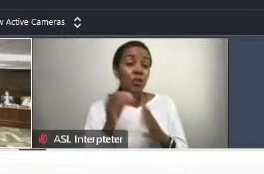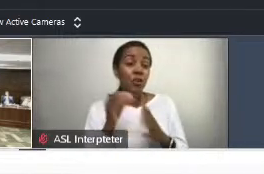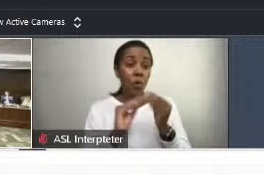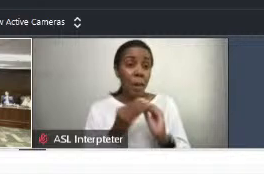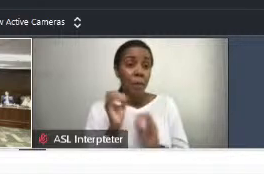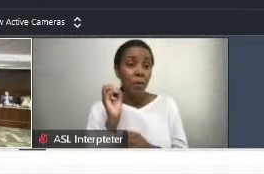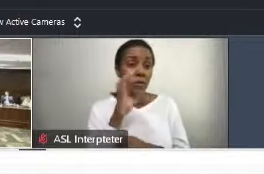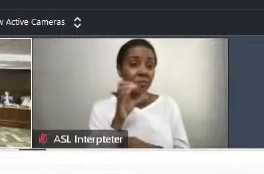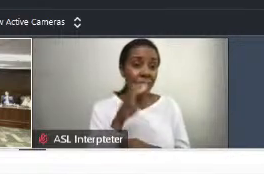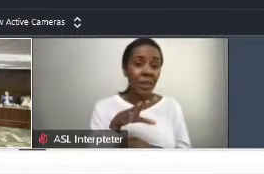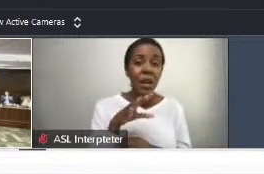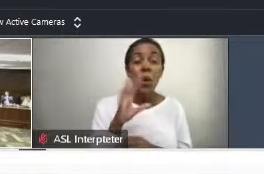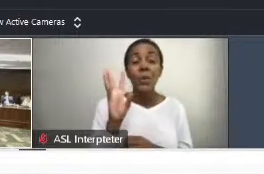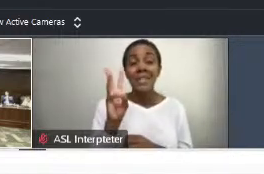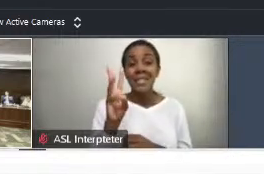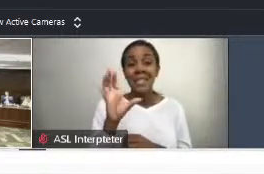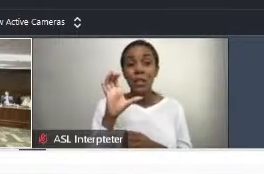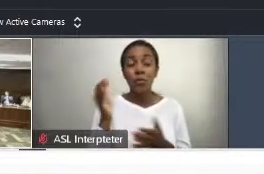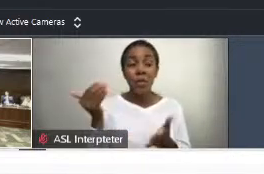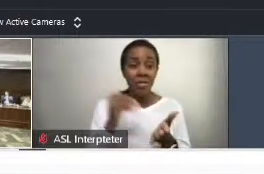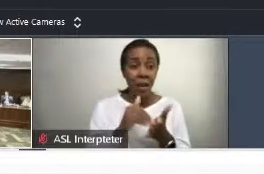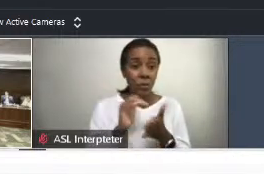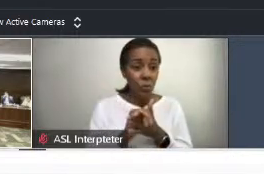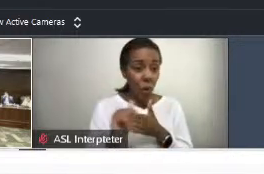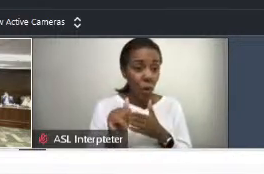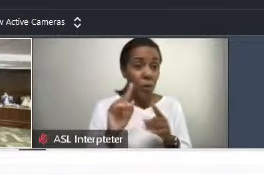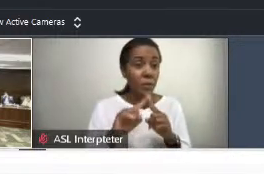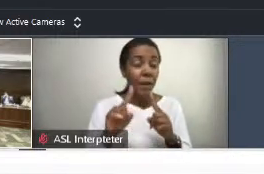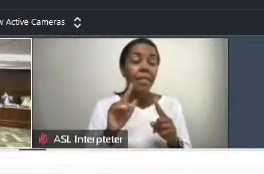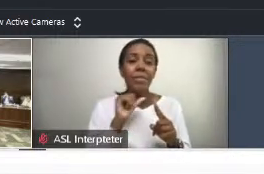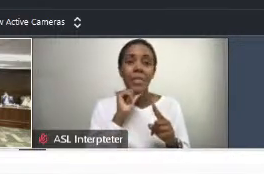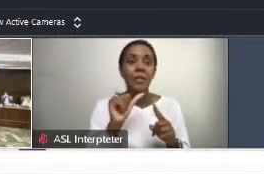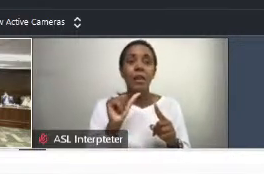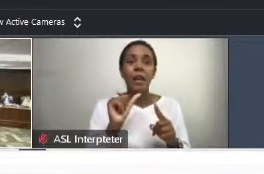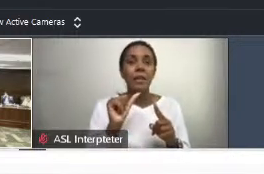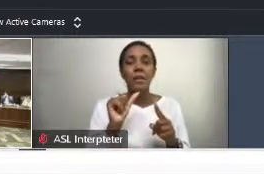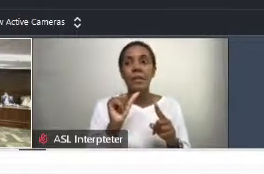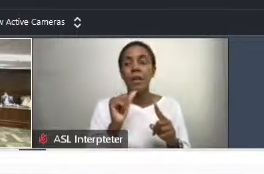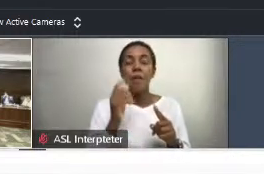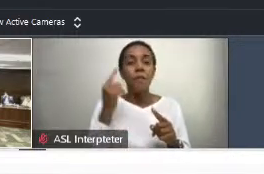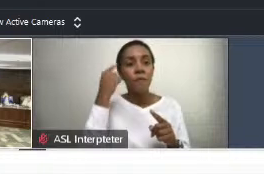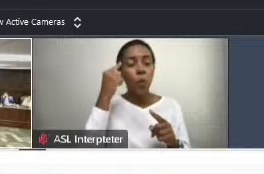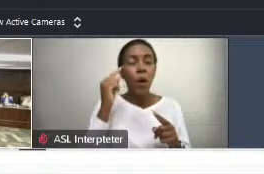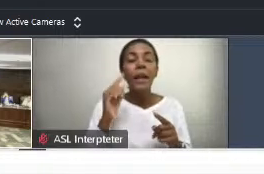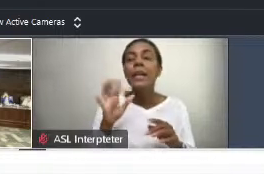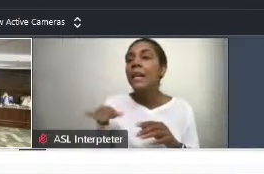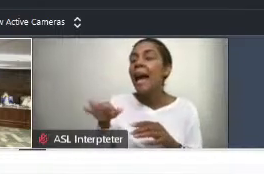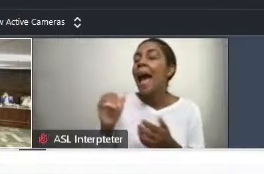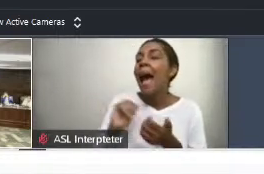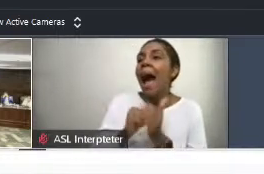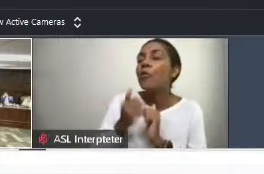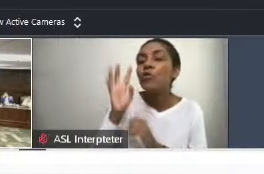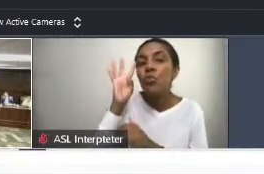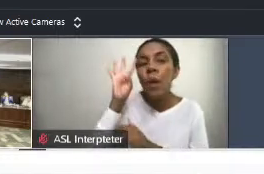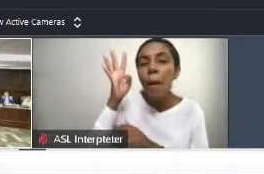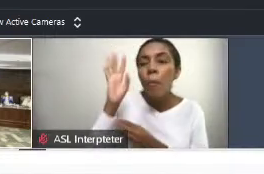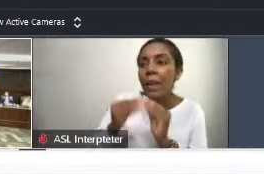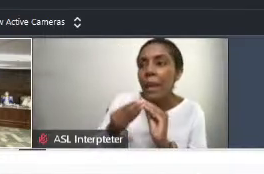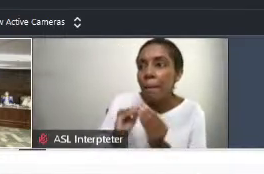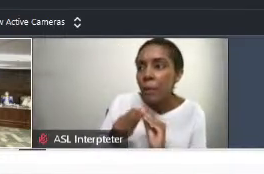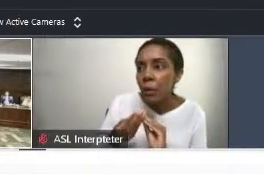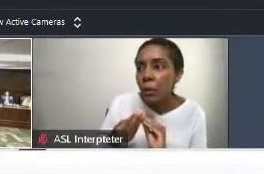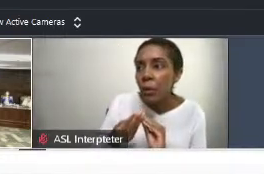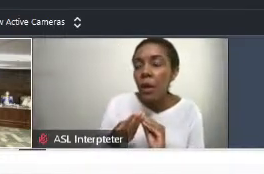number of $600,000, but that was intended for the entire Cordova area. How did we come up with that number? So just